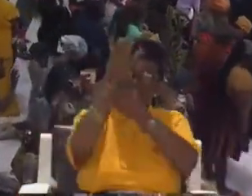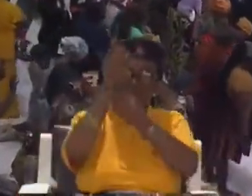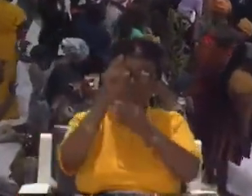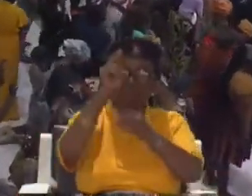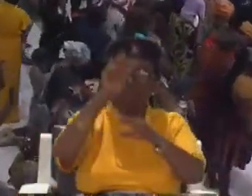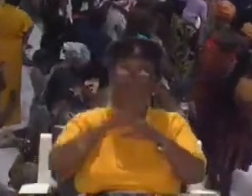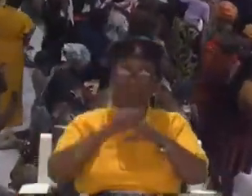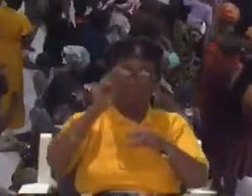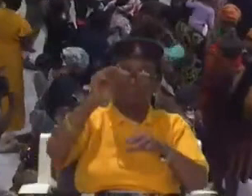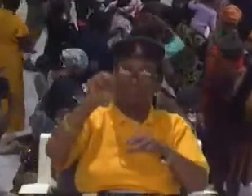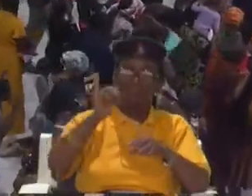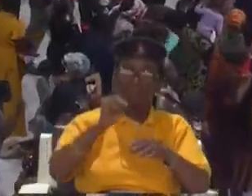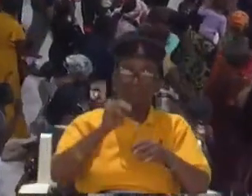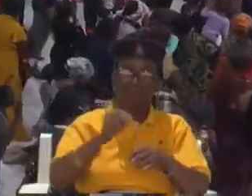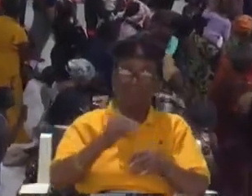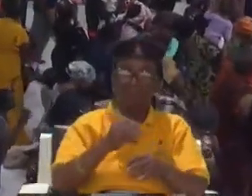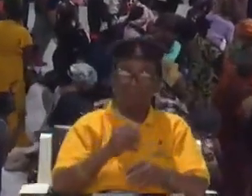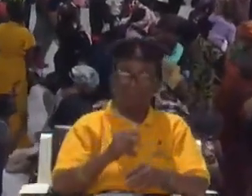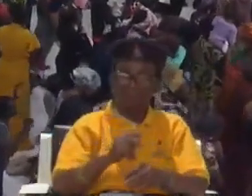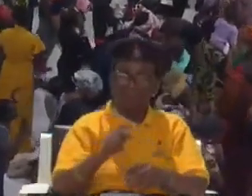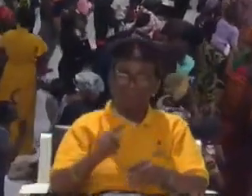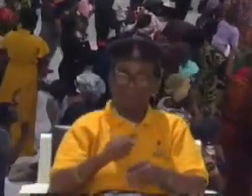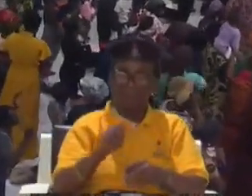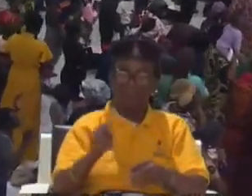Protect them from evil. Yes,